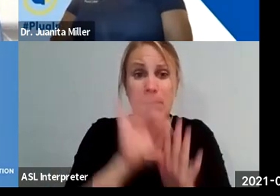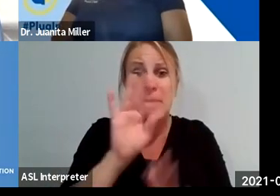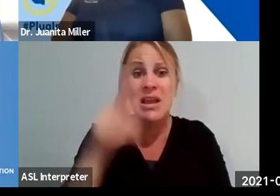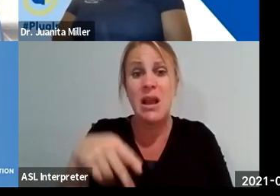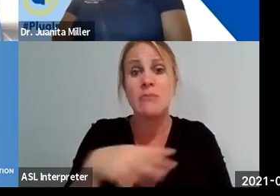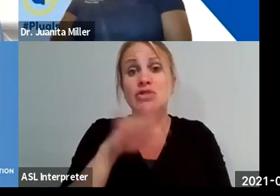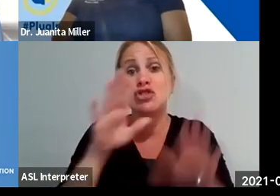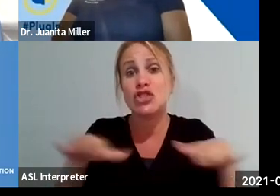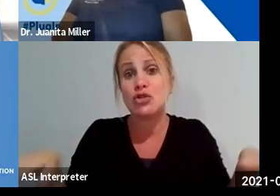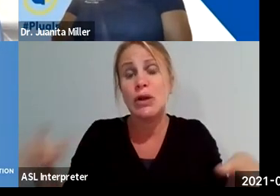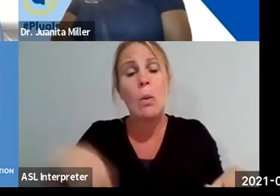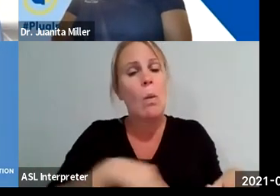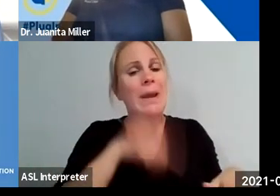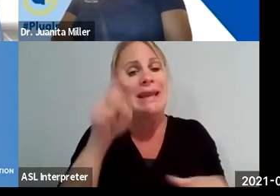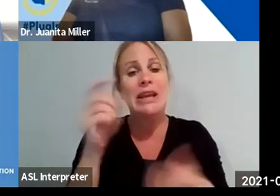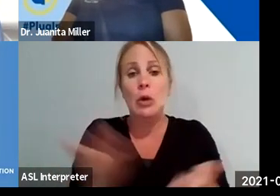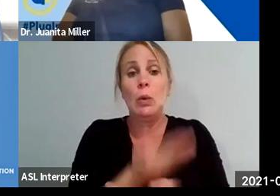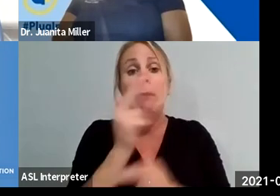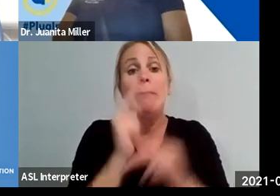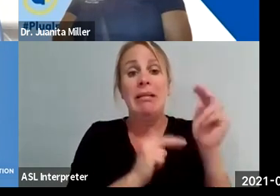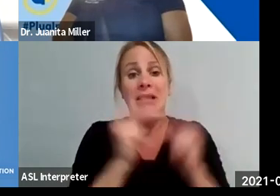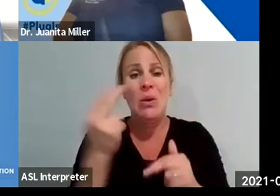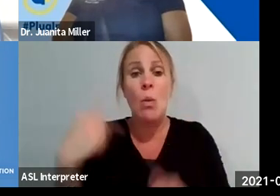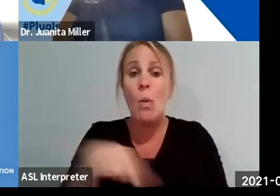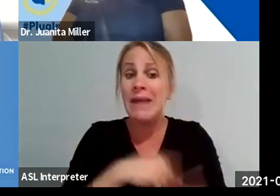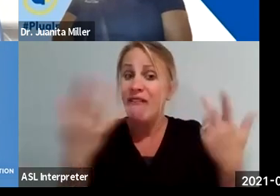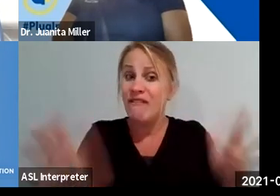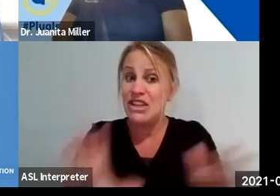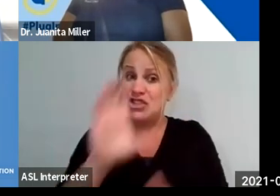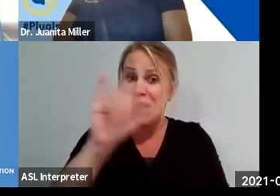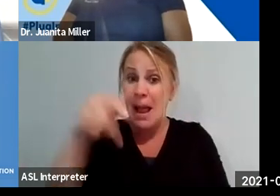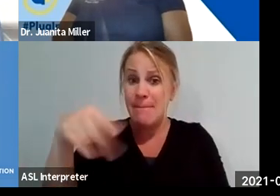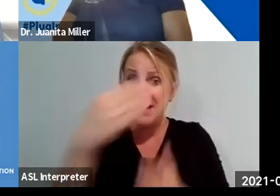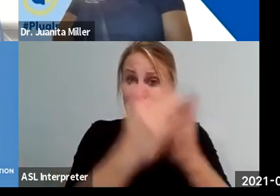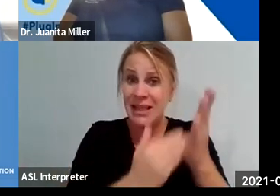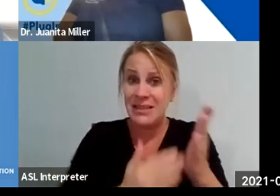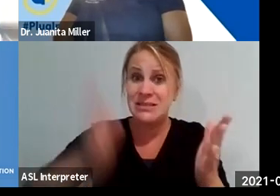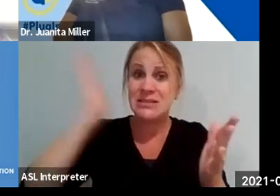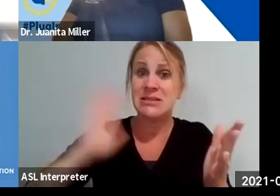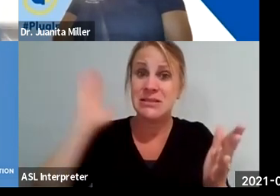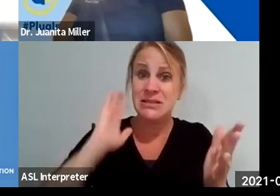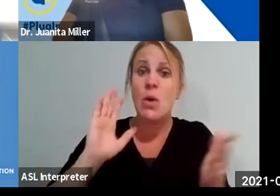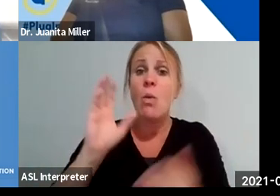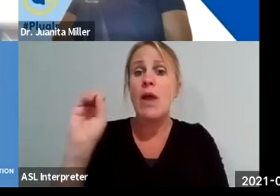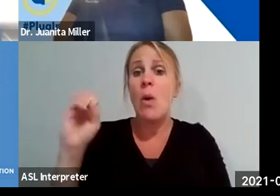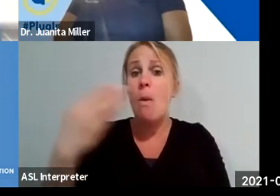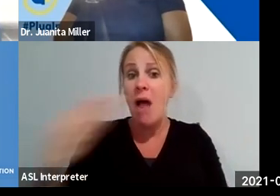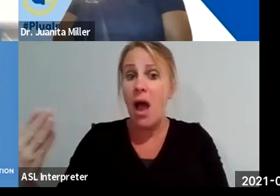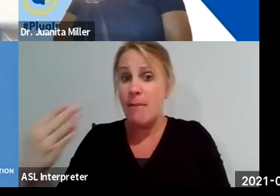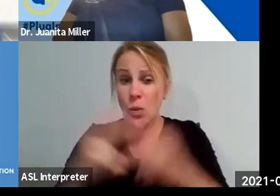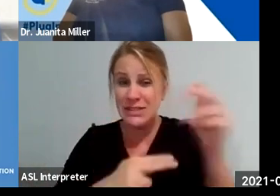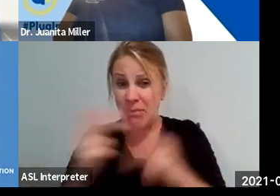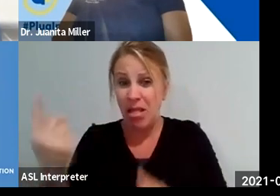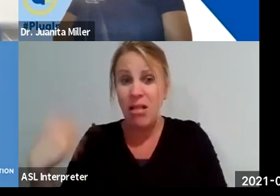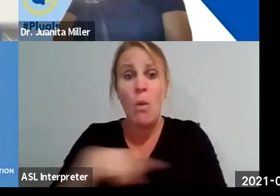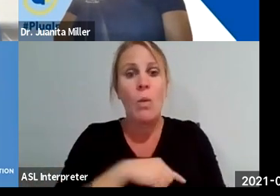We need a new building. We were on the CIP list years ago when Barack Obama Elementary was built. We were